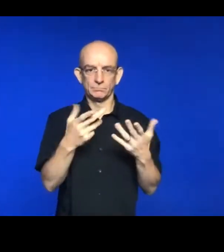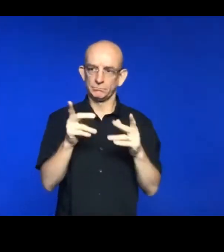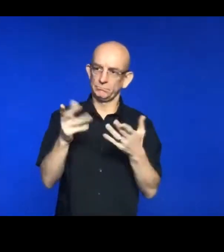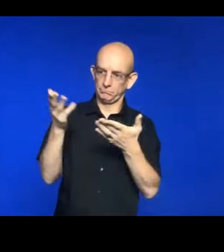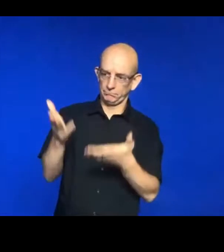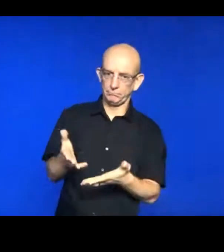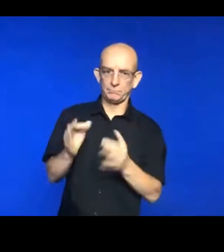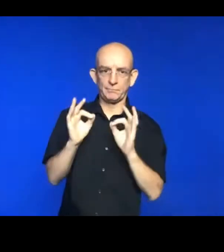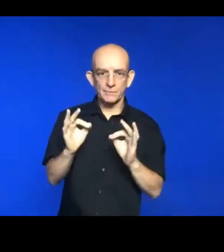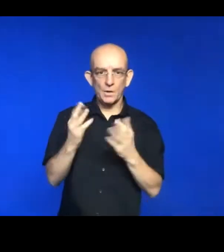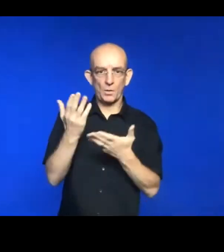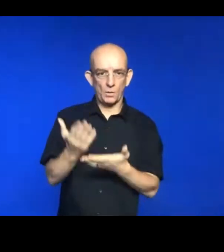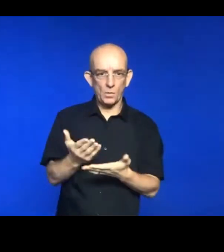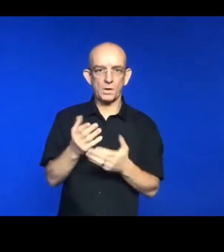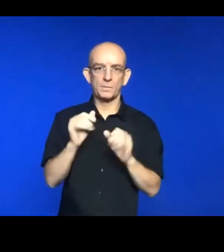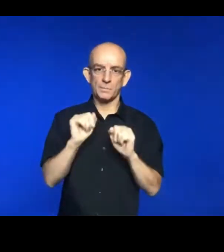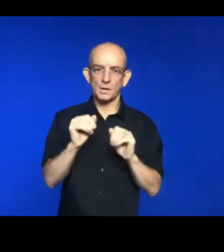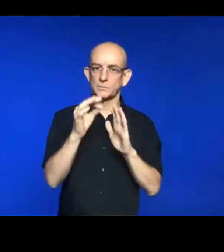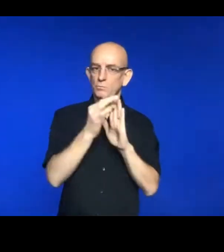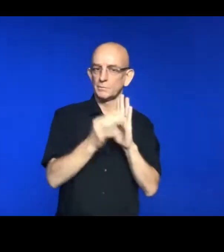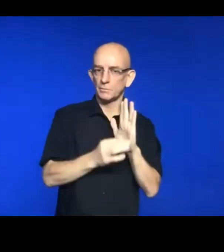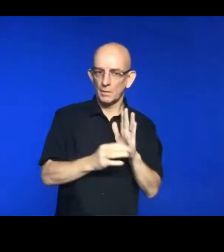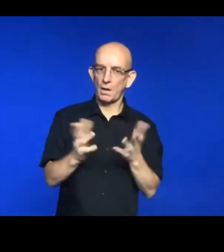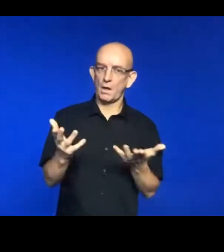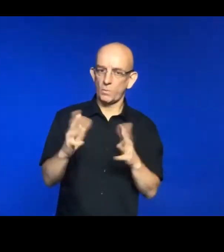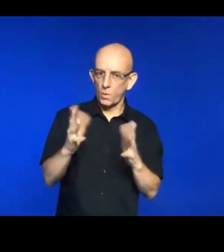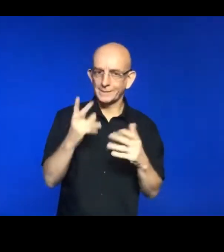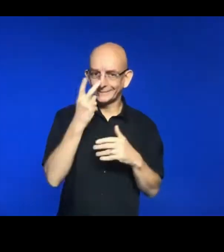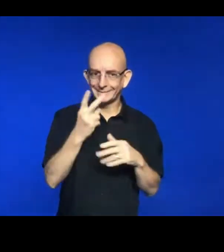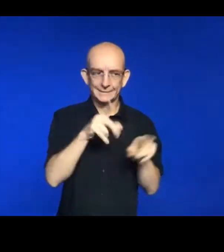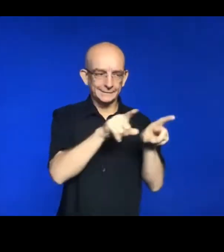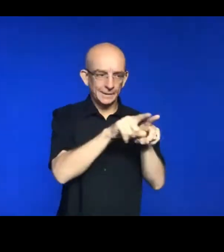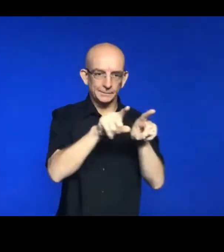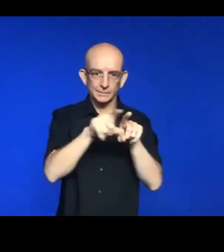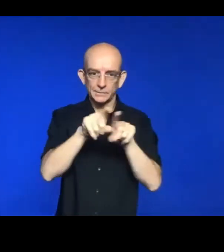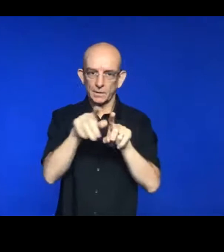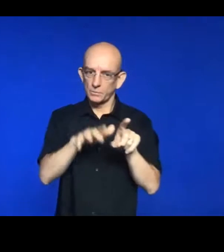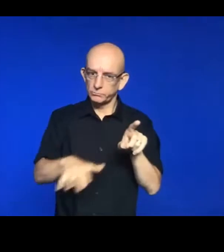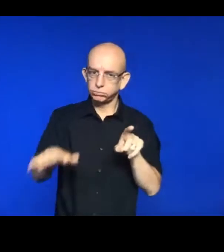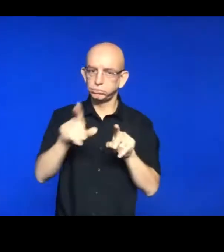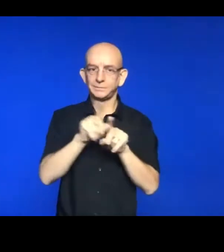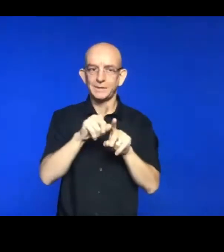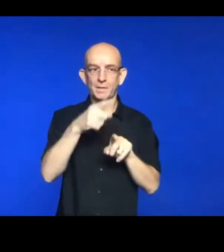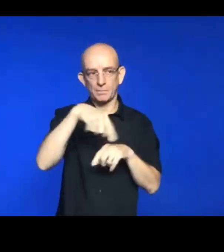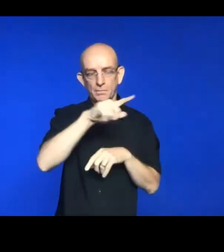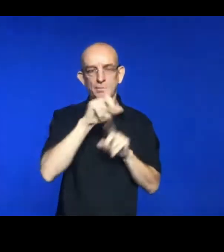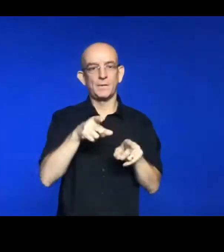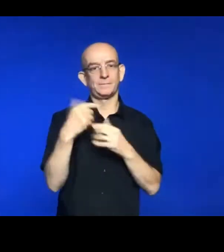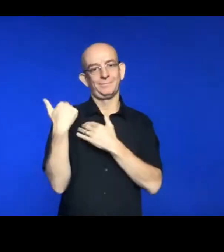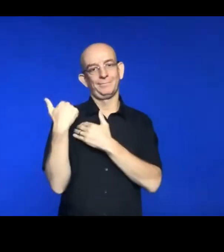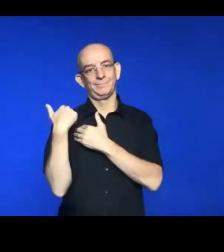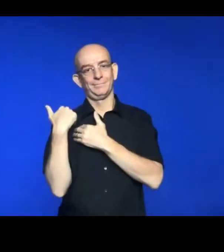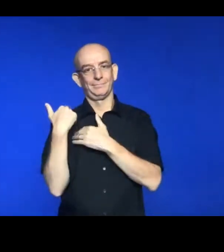of consistency, and in terms of accountability. Now I would like to go to the